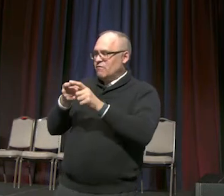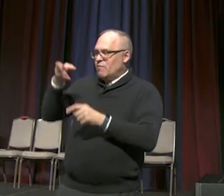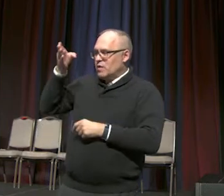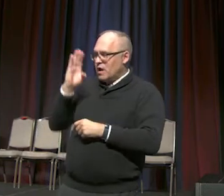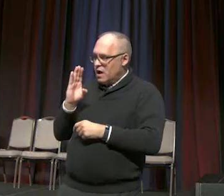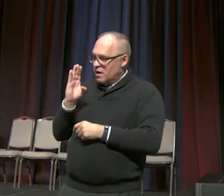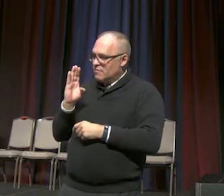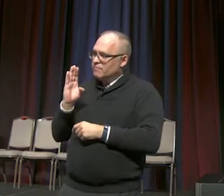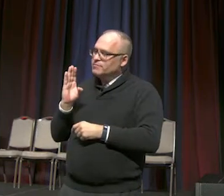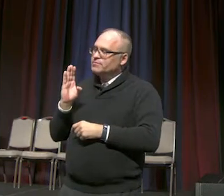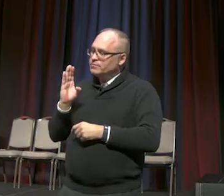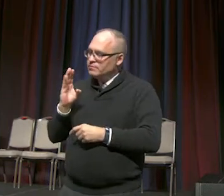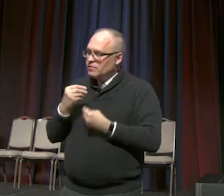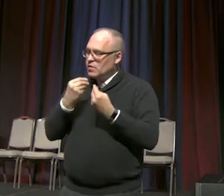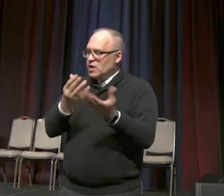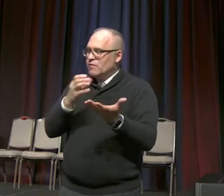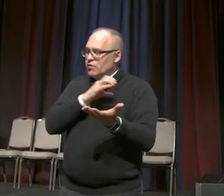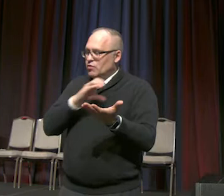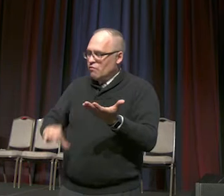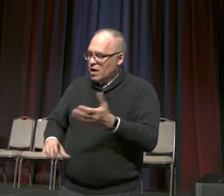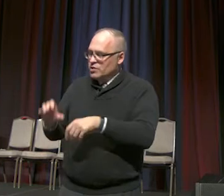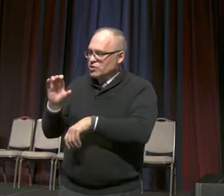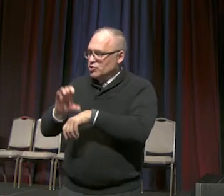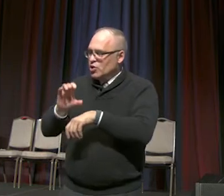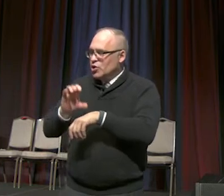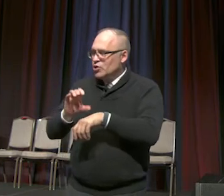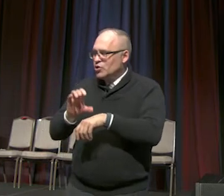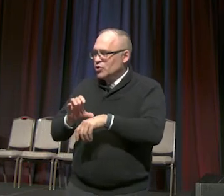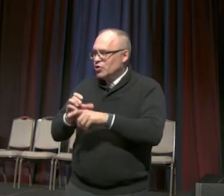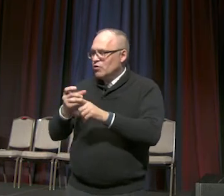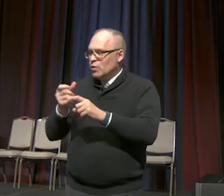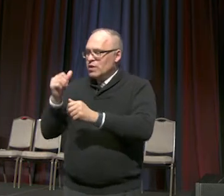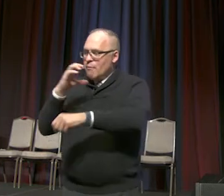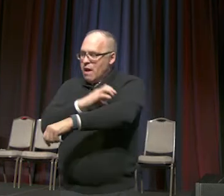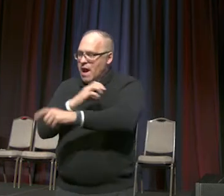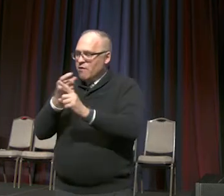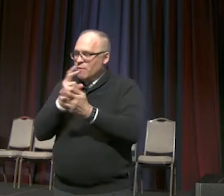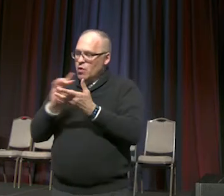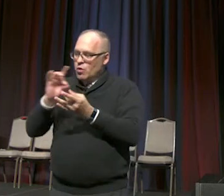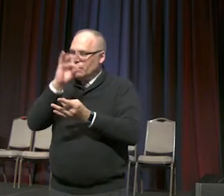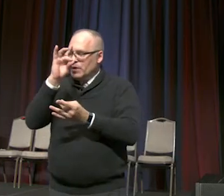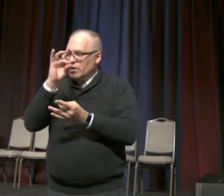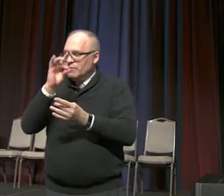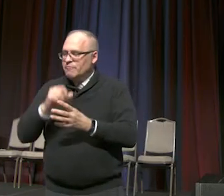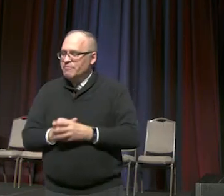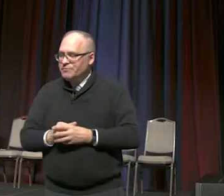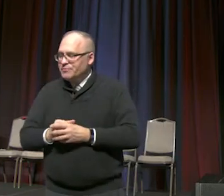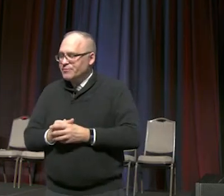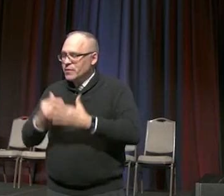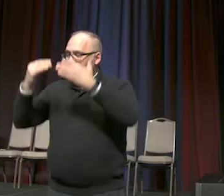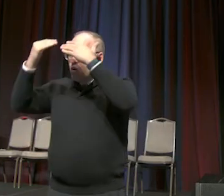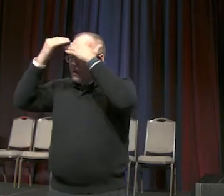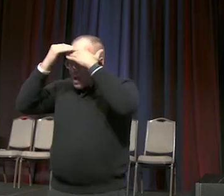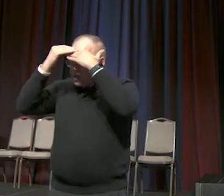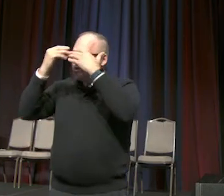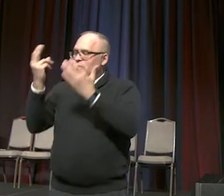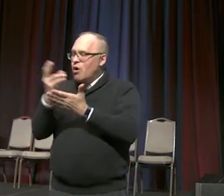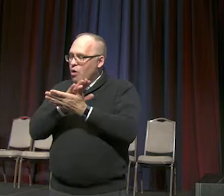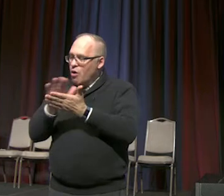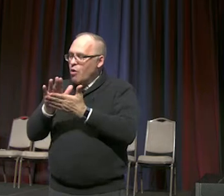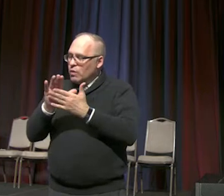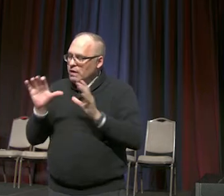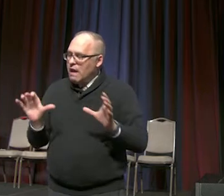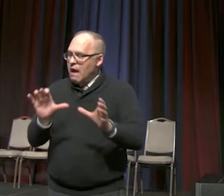God, given to Christ's church through the power of the Holy Spirit. Ordination is a